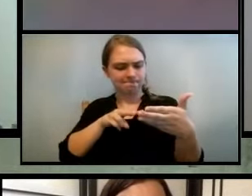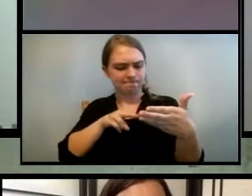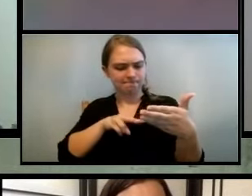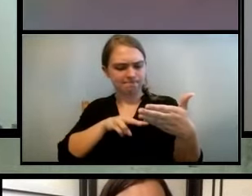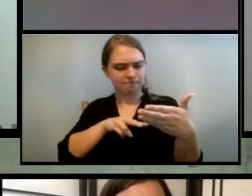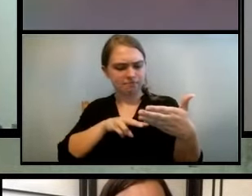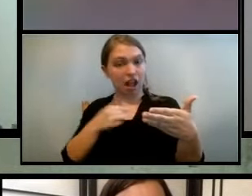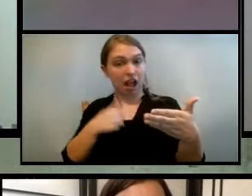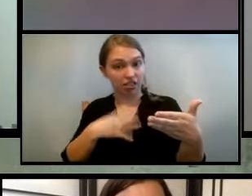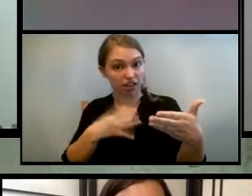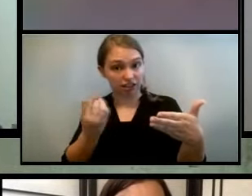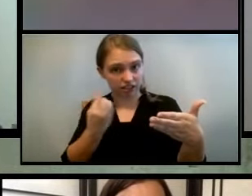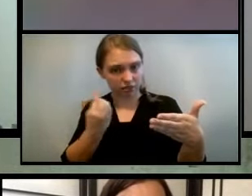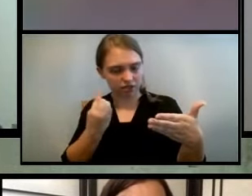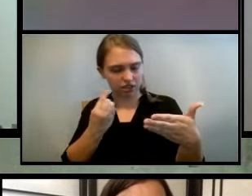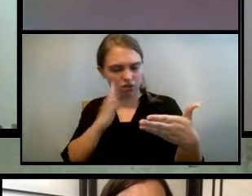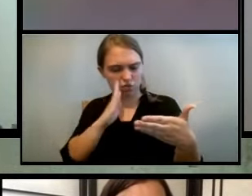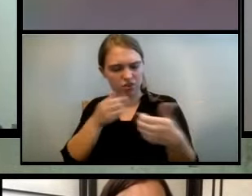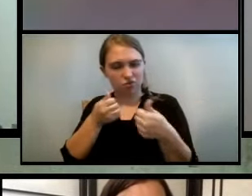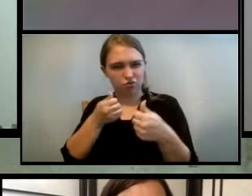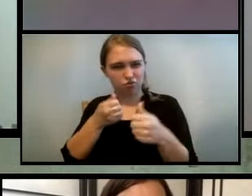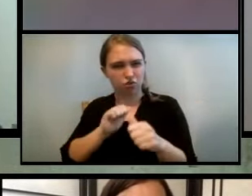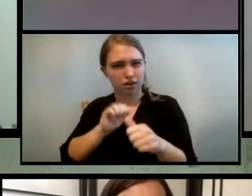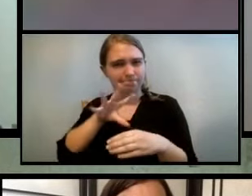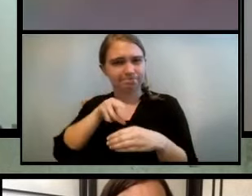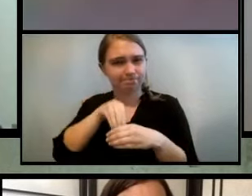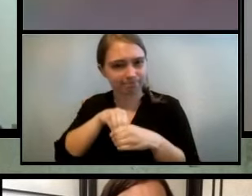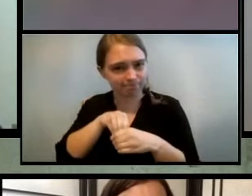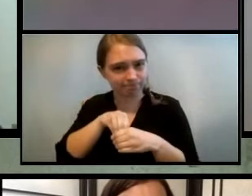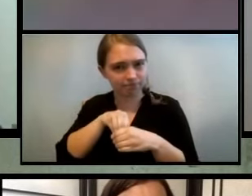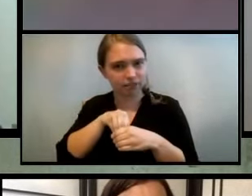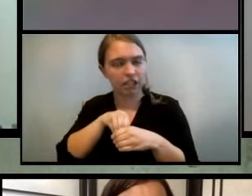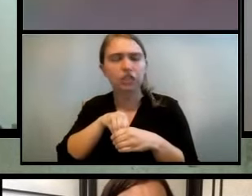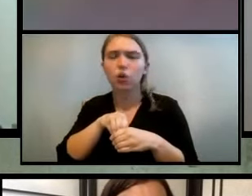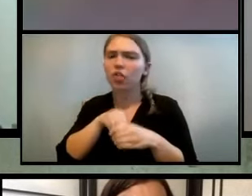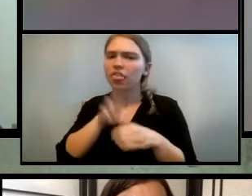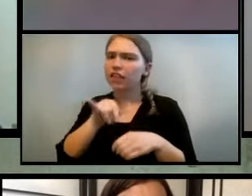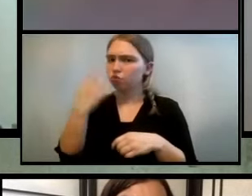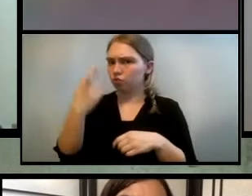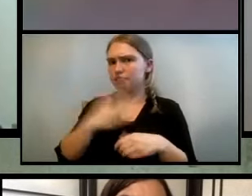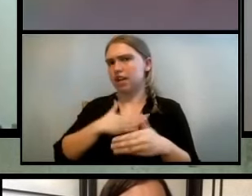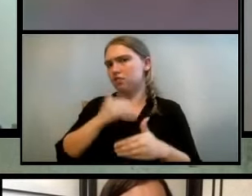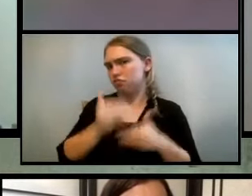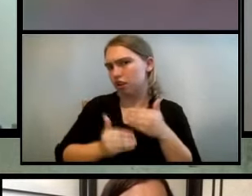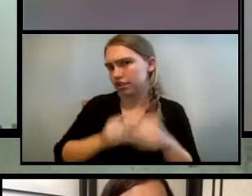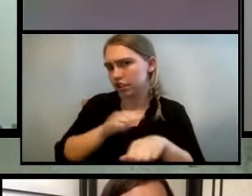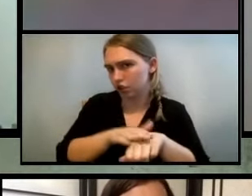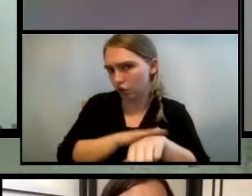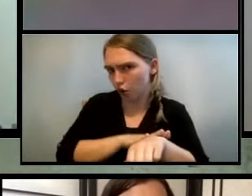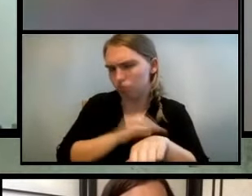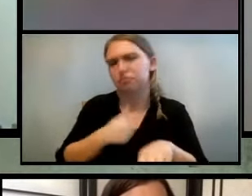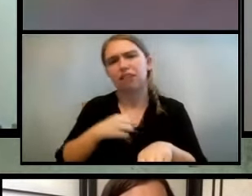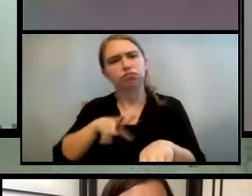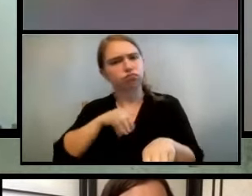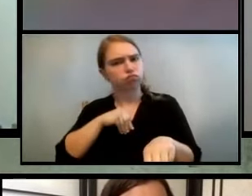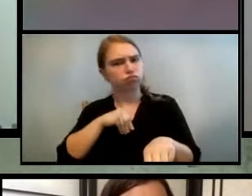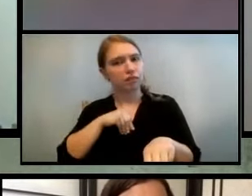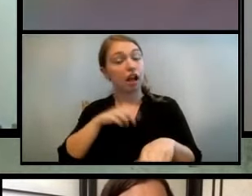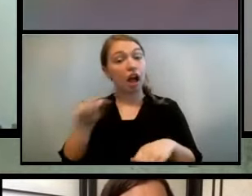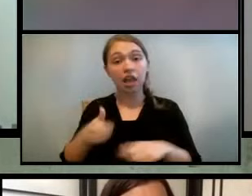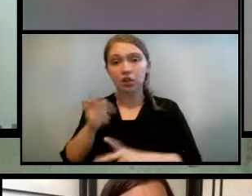own way. So I think, yes, for me, it's a slow process and I'm okay with that. And I know other people for whom they can just kind